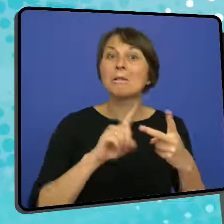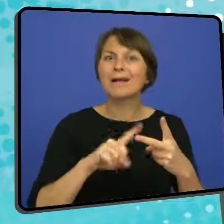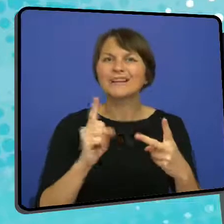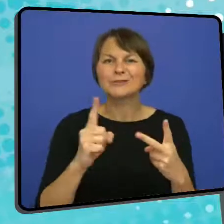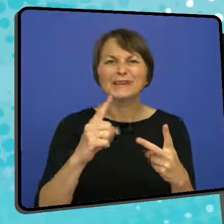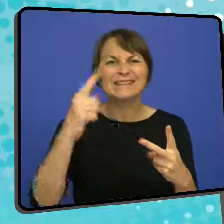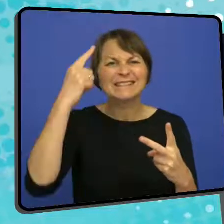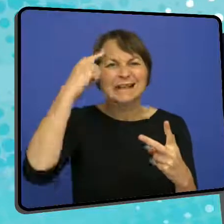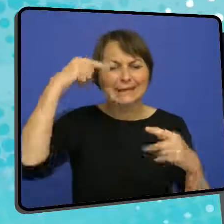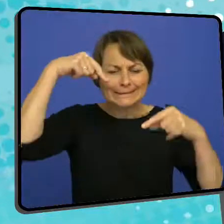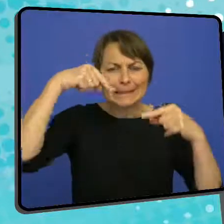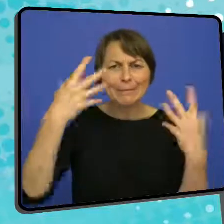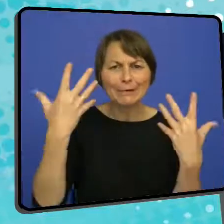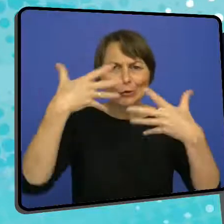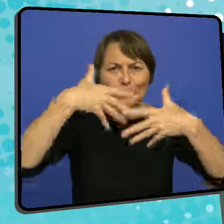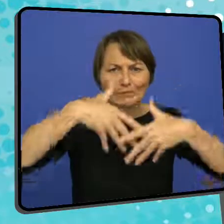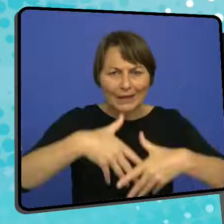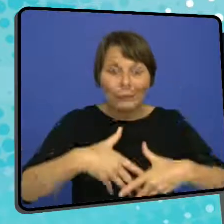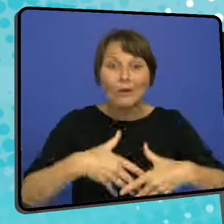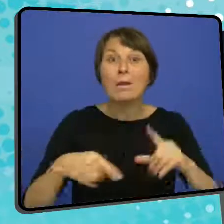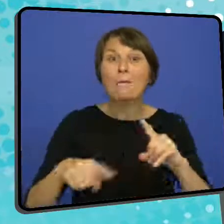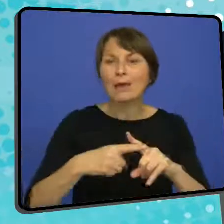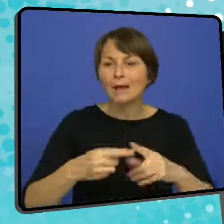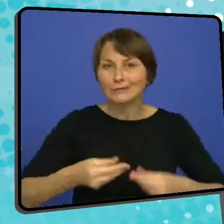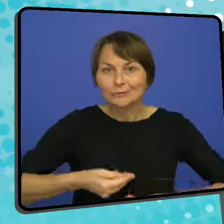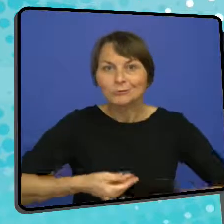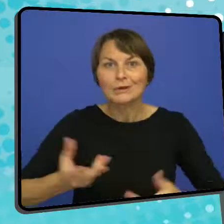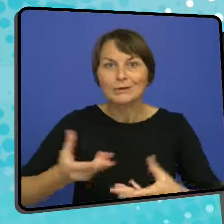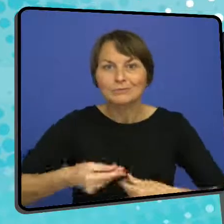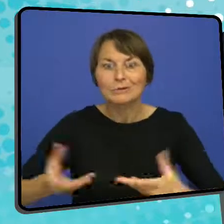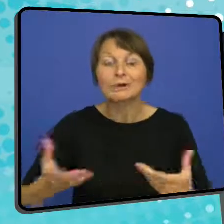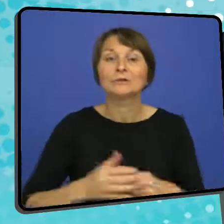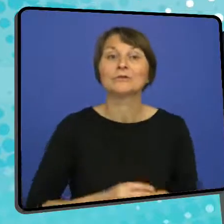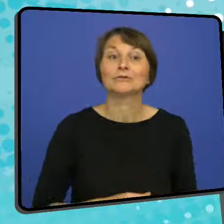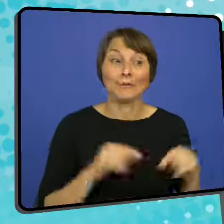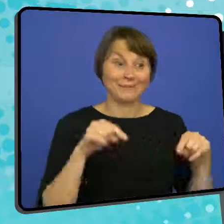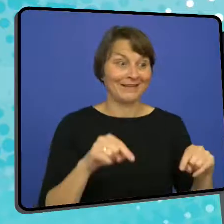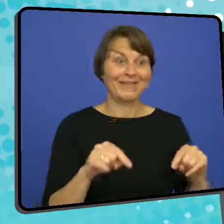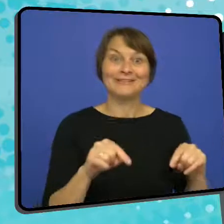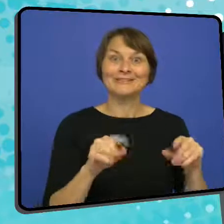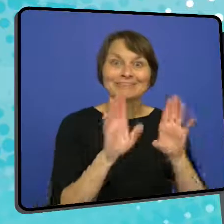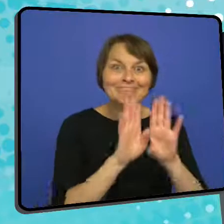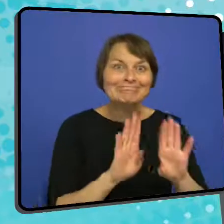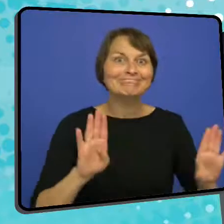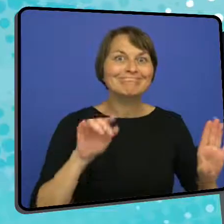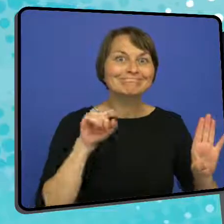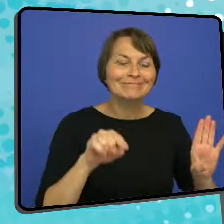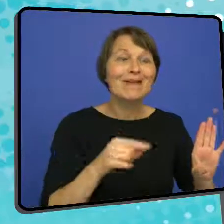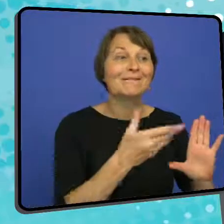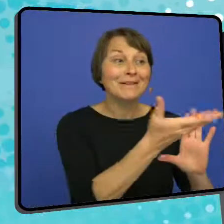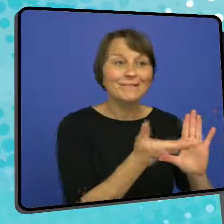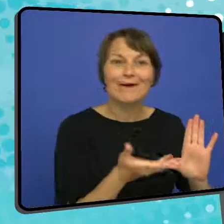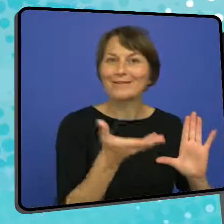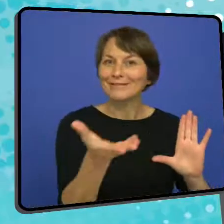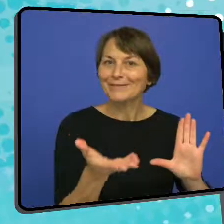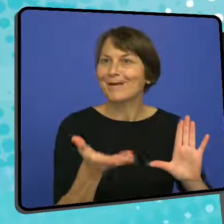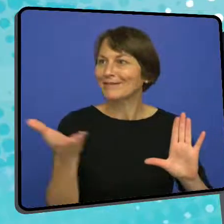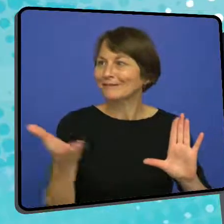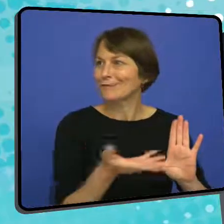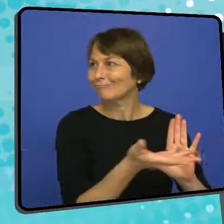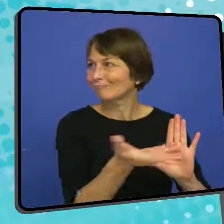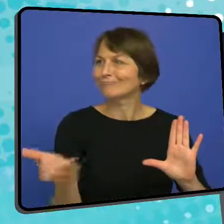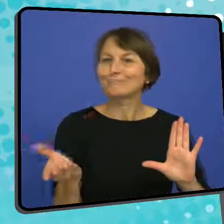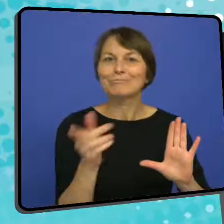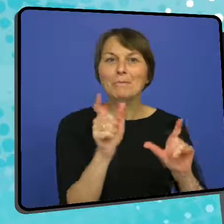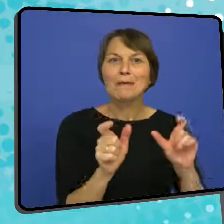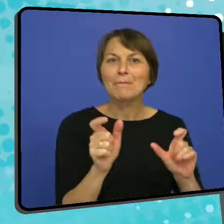them in production. So in the show, we invite people from all over the world that are professionals in the AI space to have a chat and talk